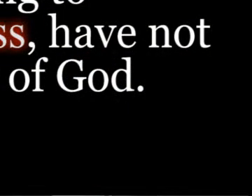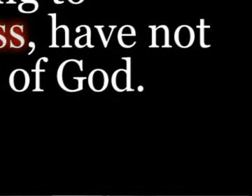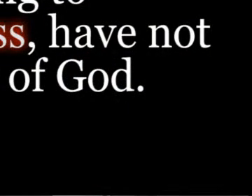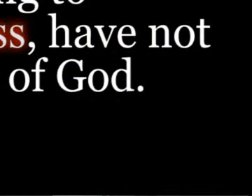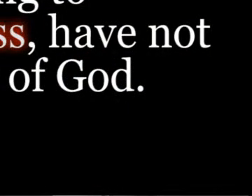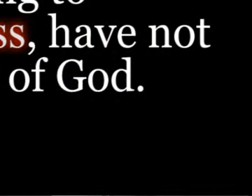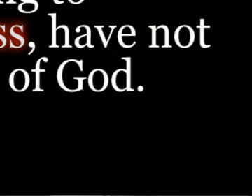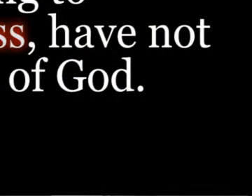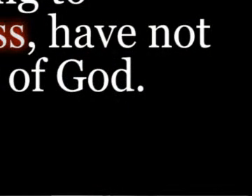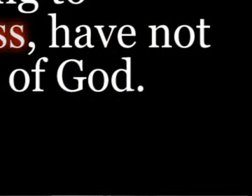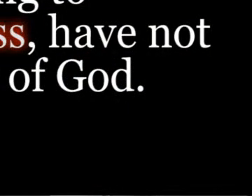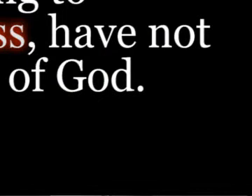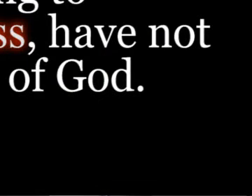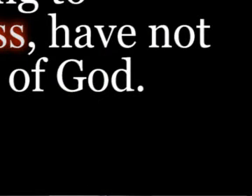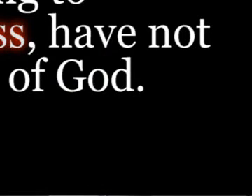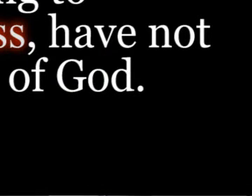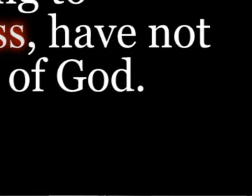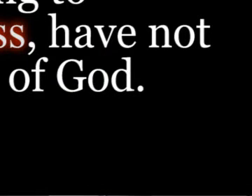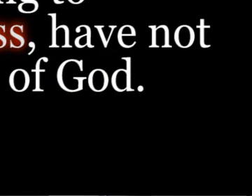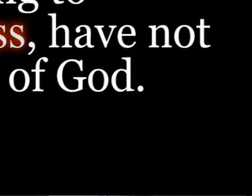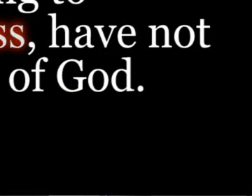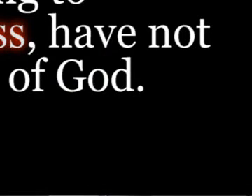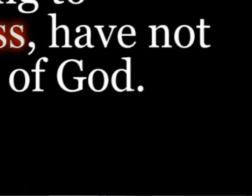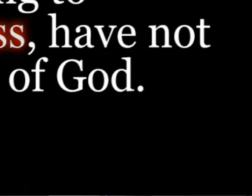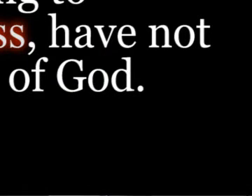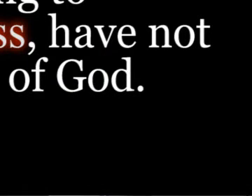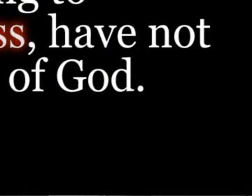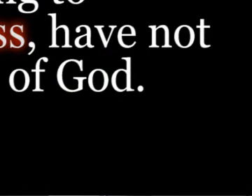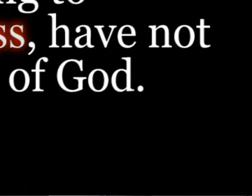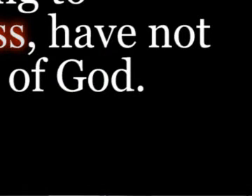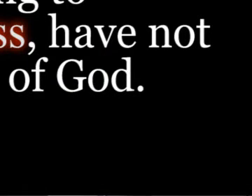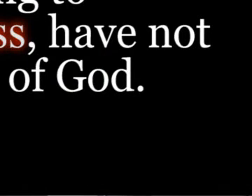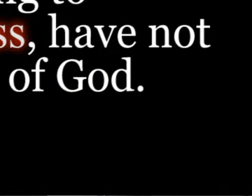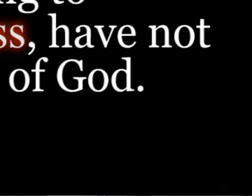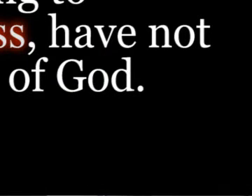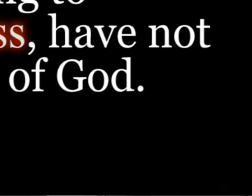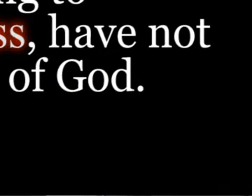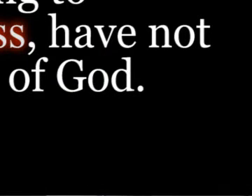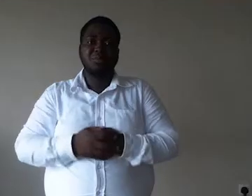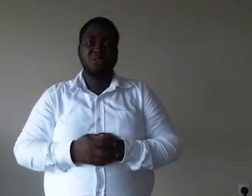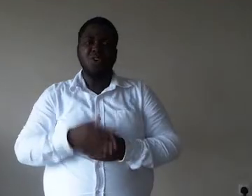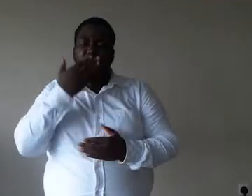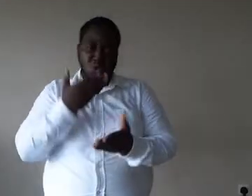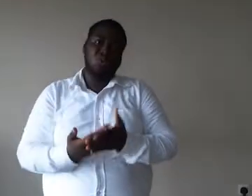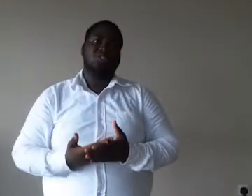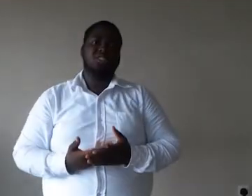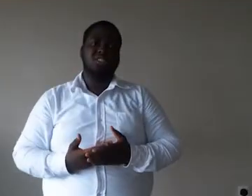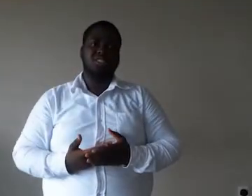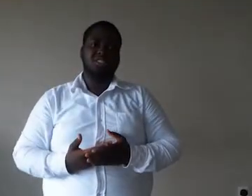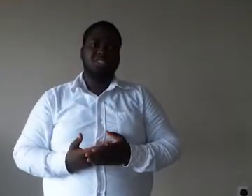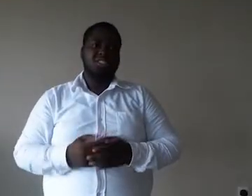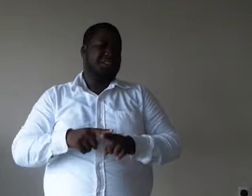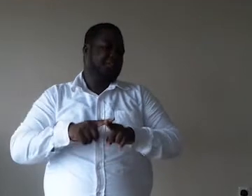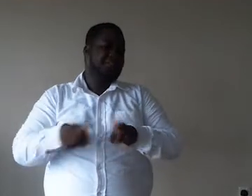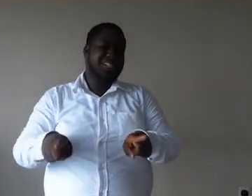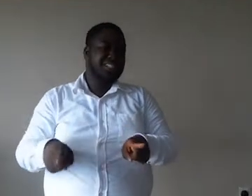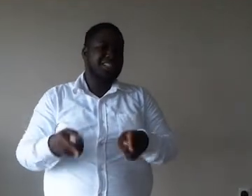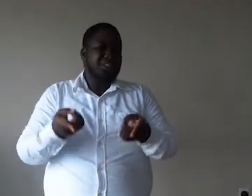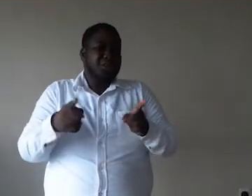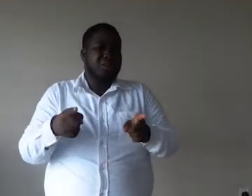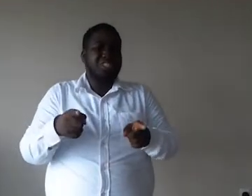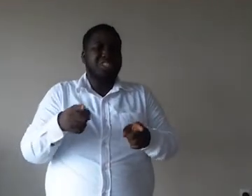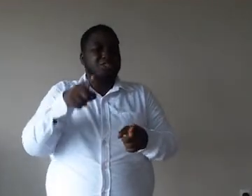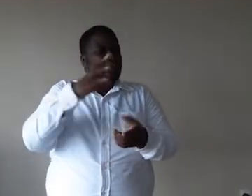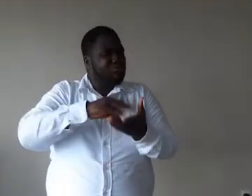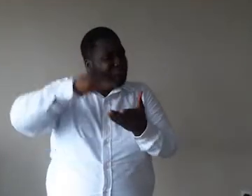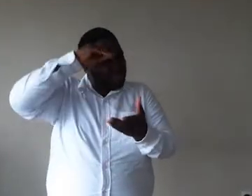God, but not according to knowledge. My beloved brethren watching us today, we are worshiping God and we are doing so